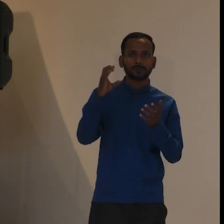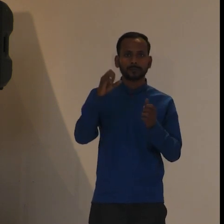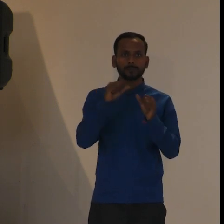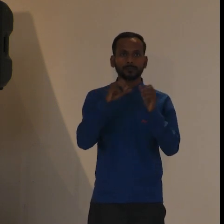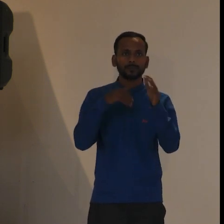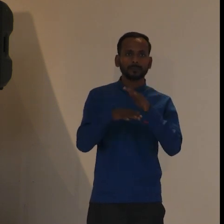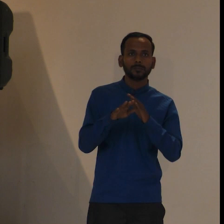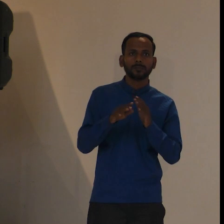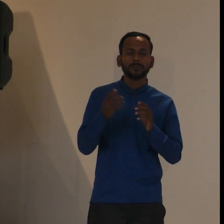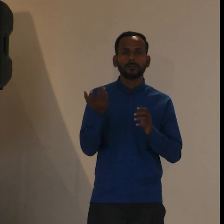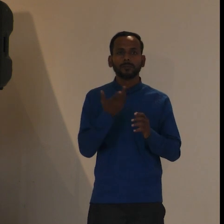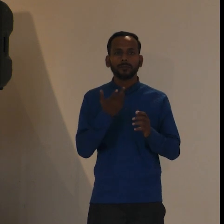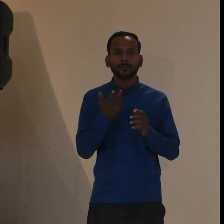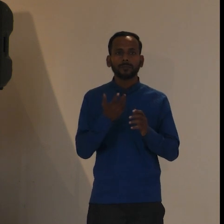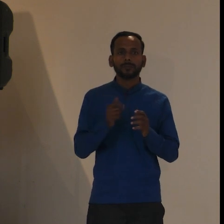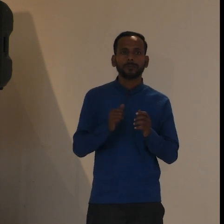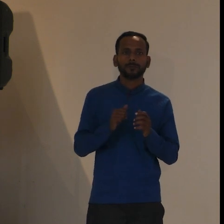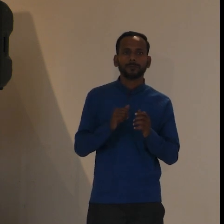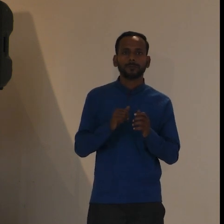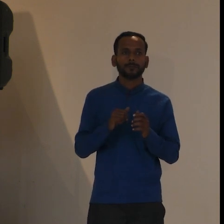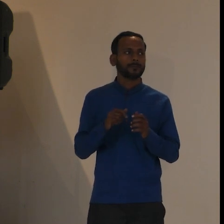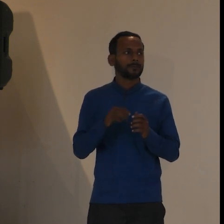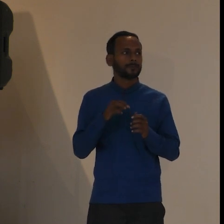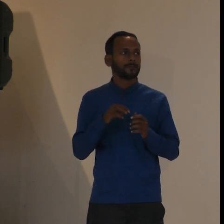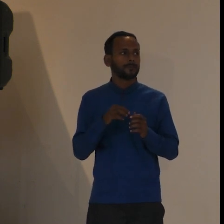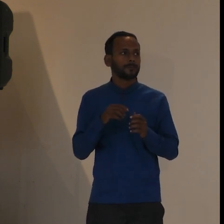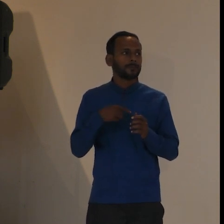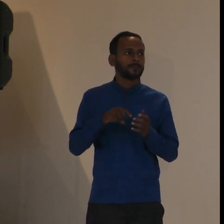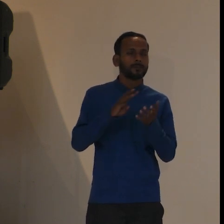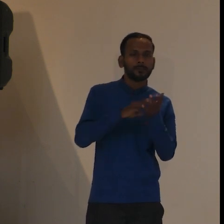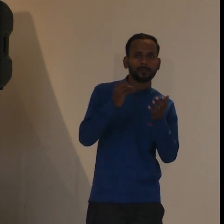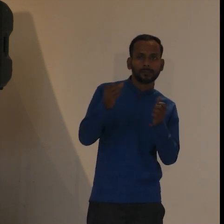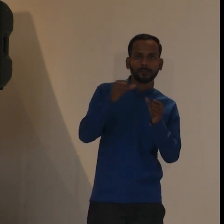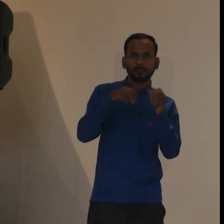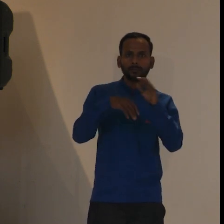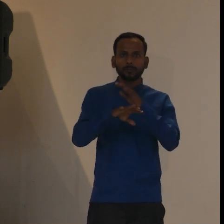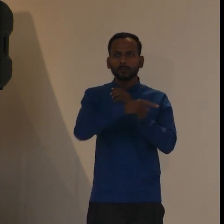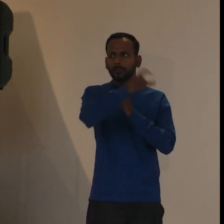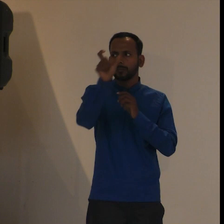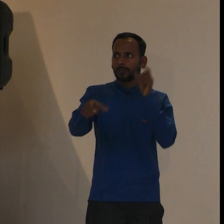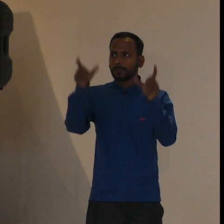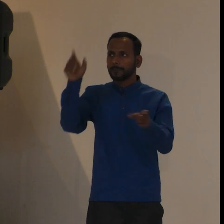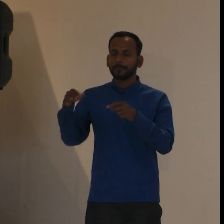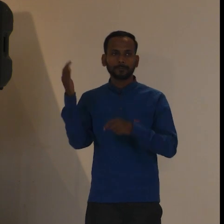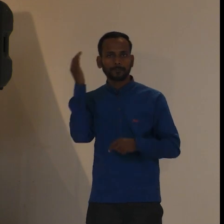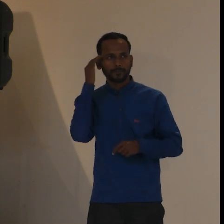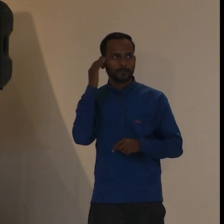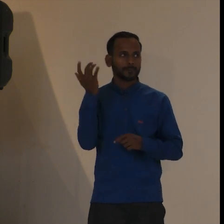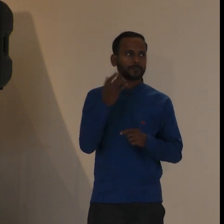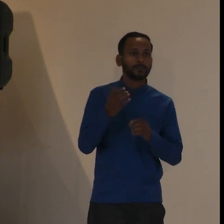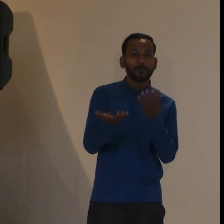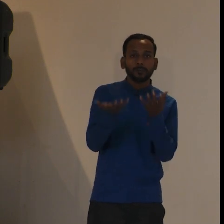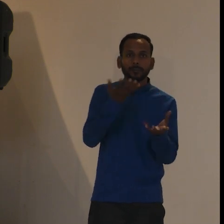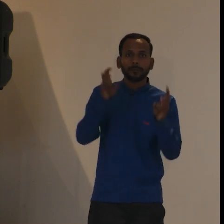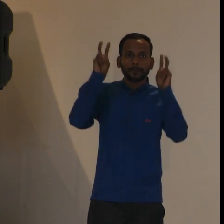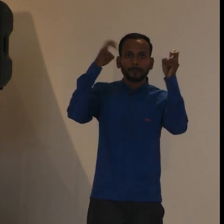draws for me, what it did for me, and perhaps what I think it does for a lot of people, is it draws our attention back to these objects which